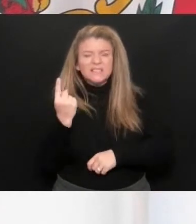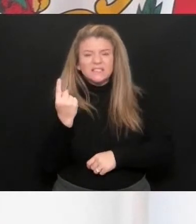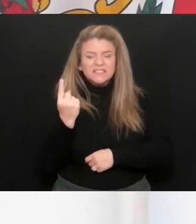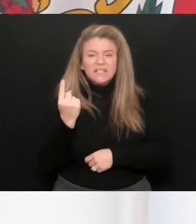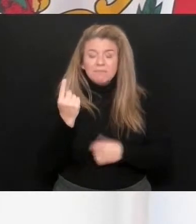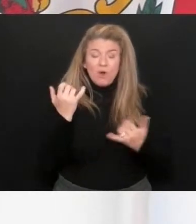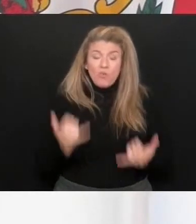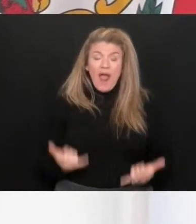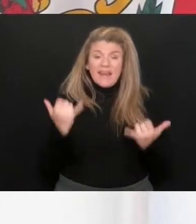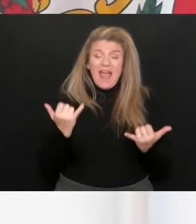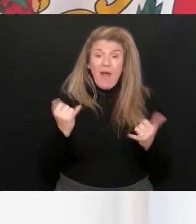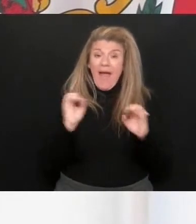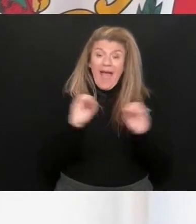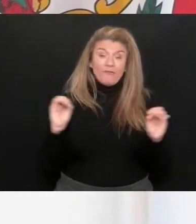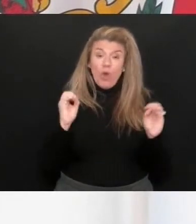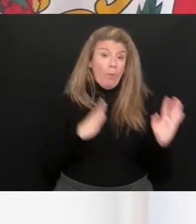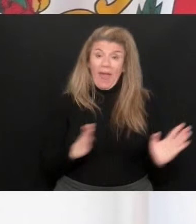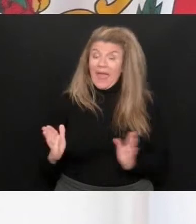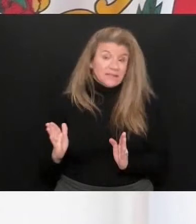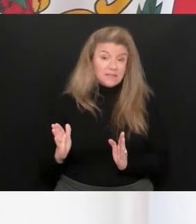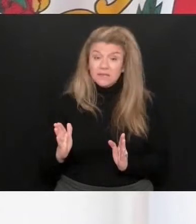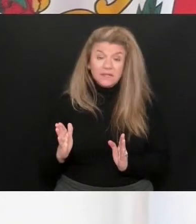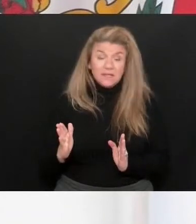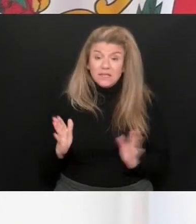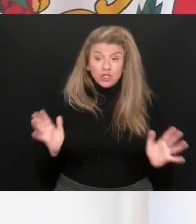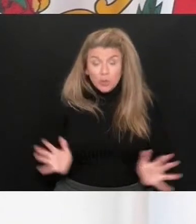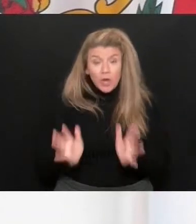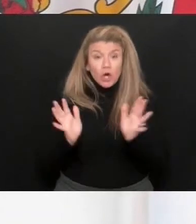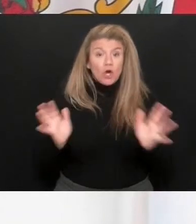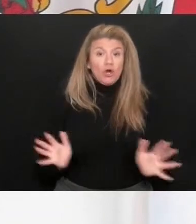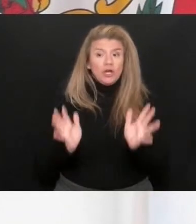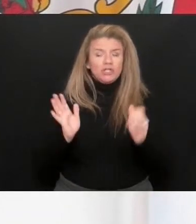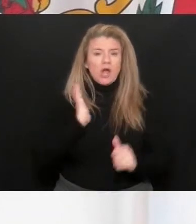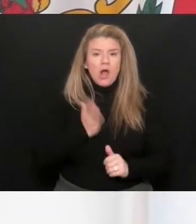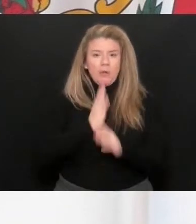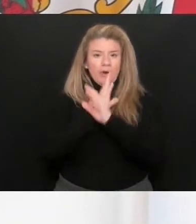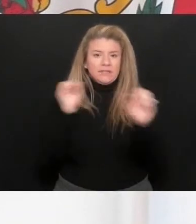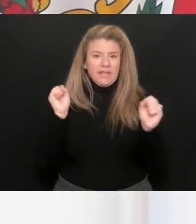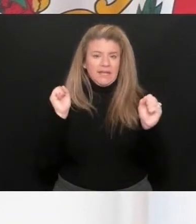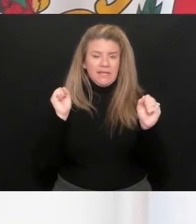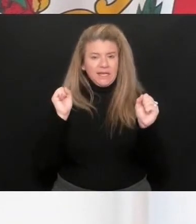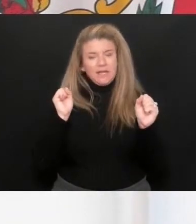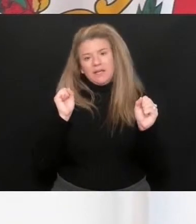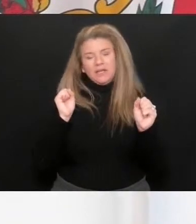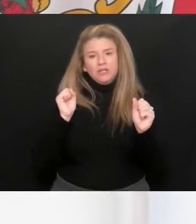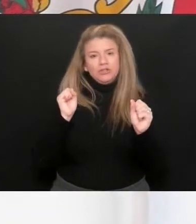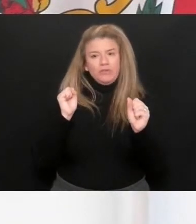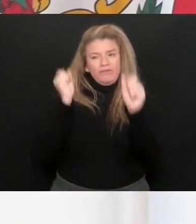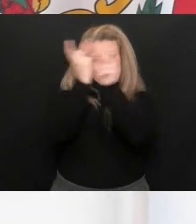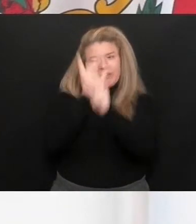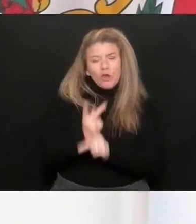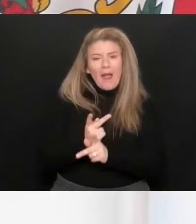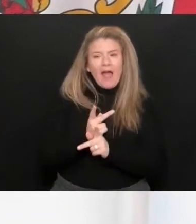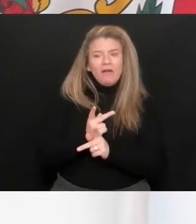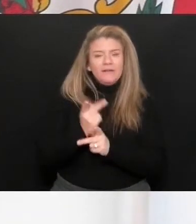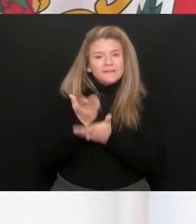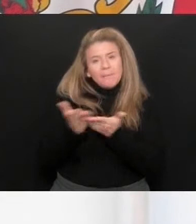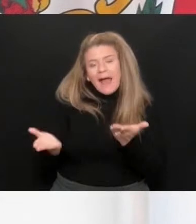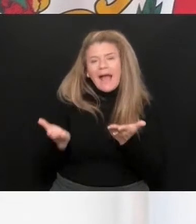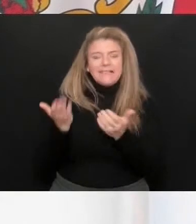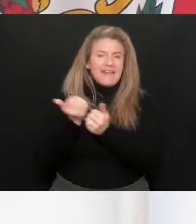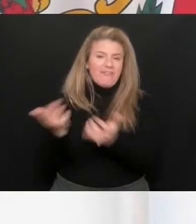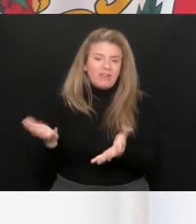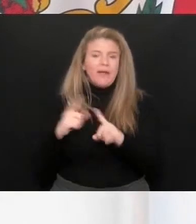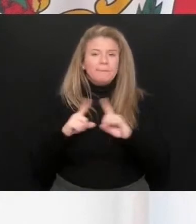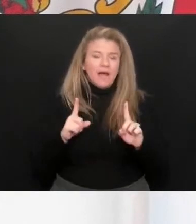I don't have any plans to urge, our president as far as the strategic oil supplies and everything.